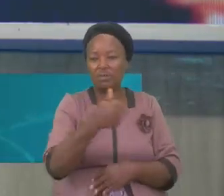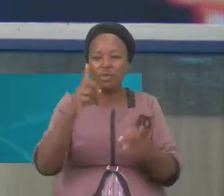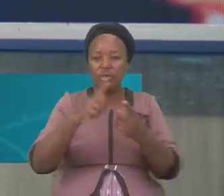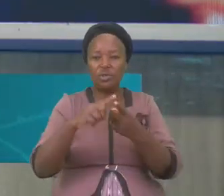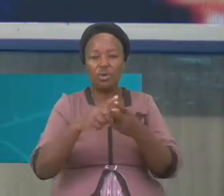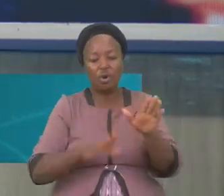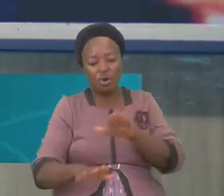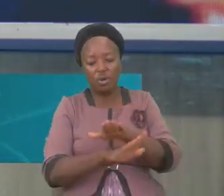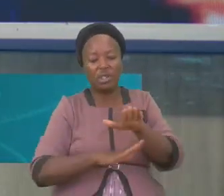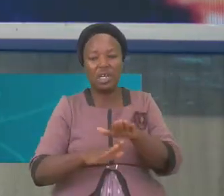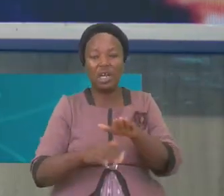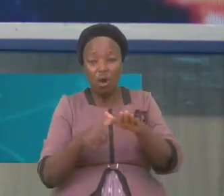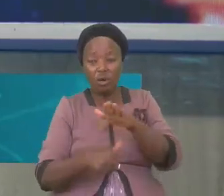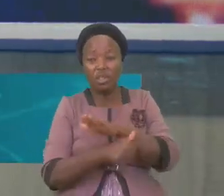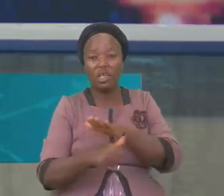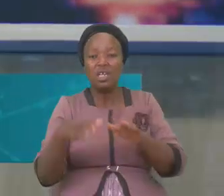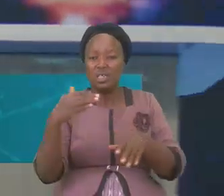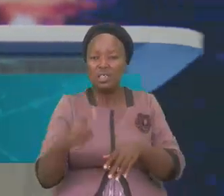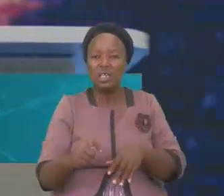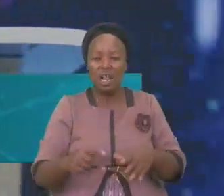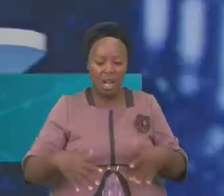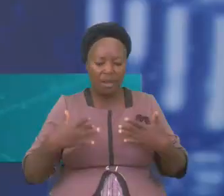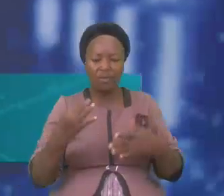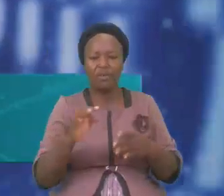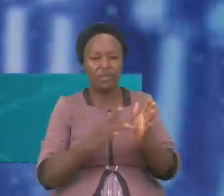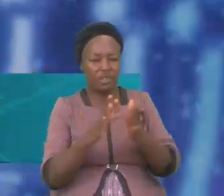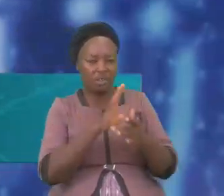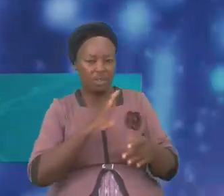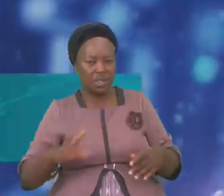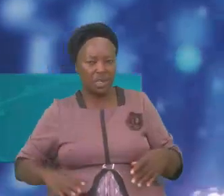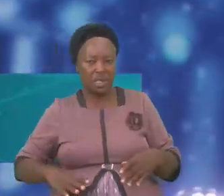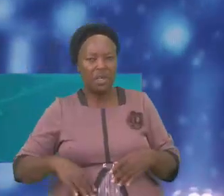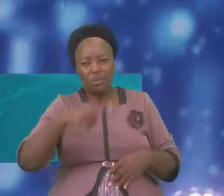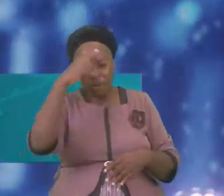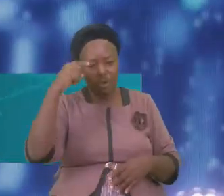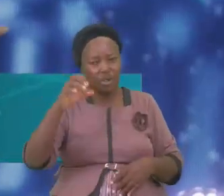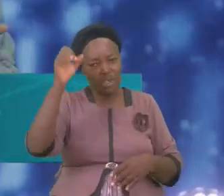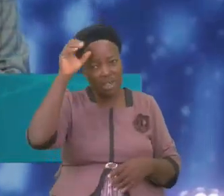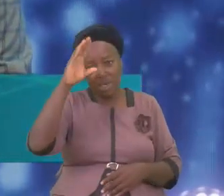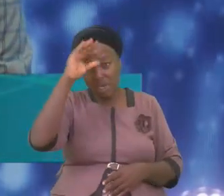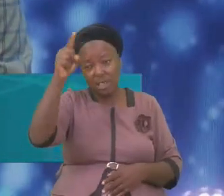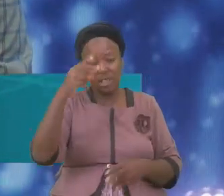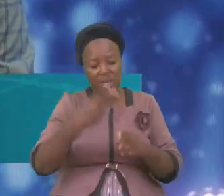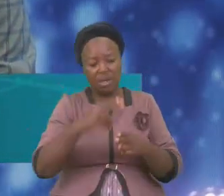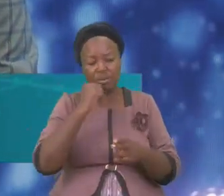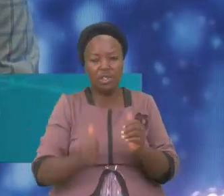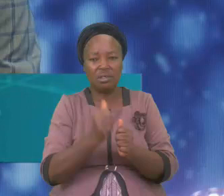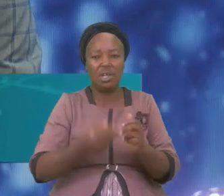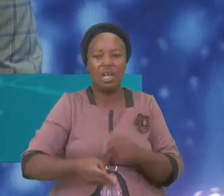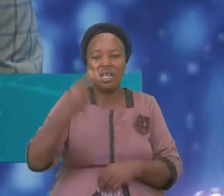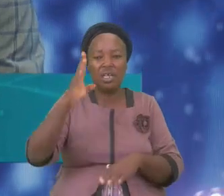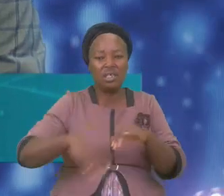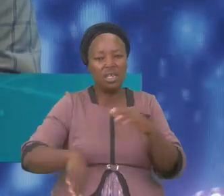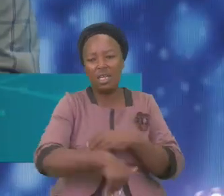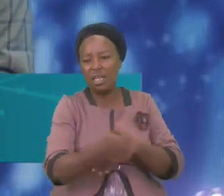is higher than any life. And because of who he is, when he becomes your Lord,